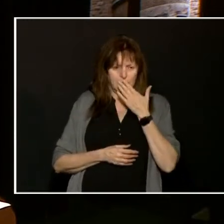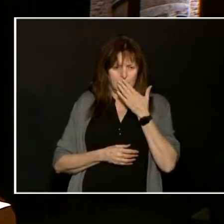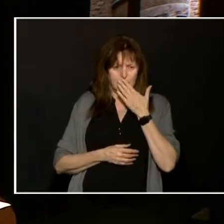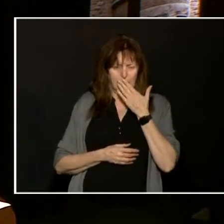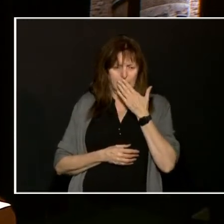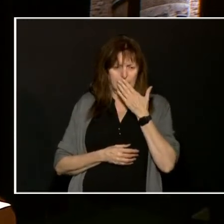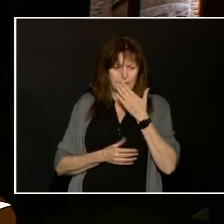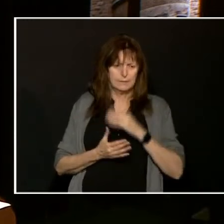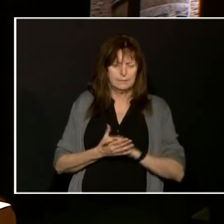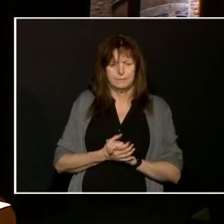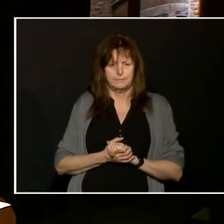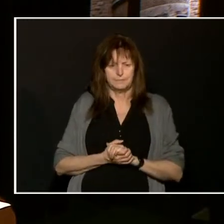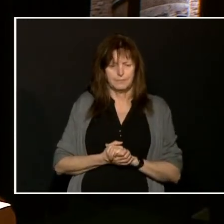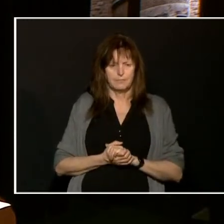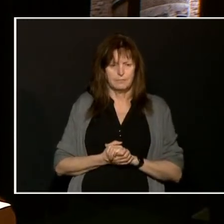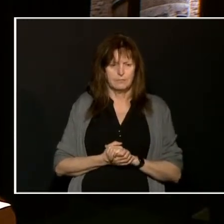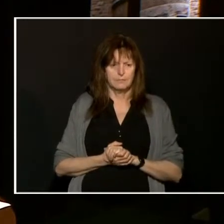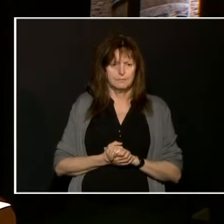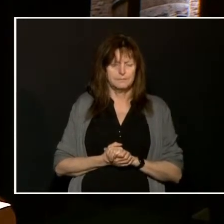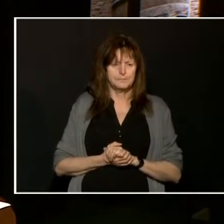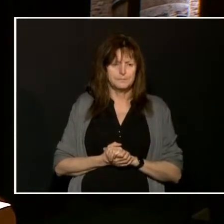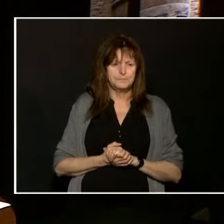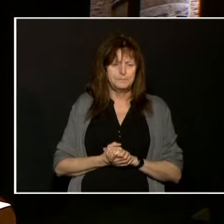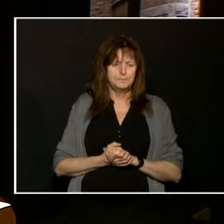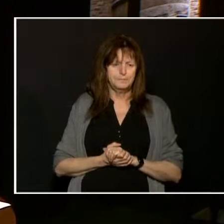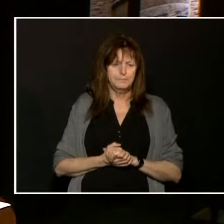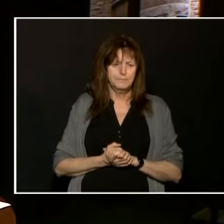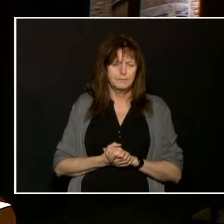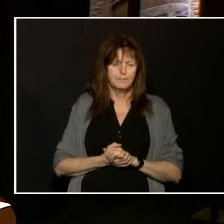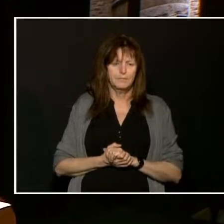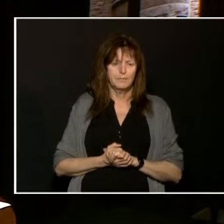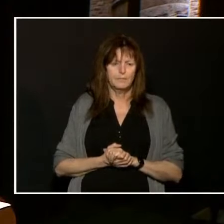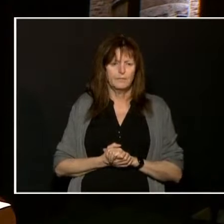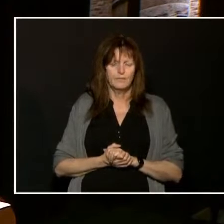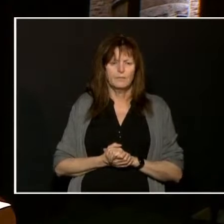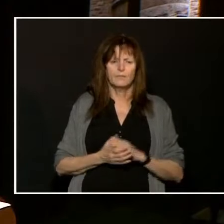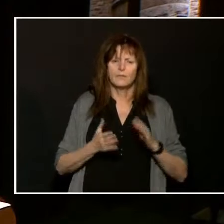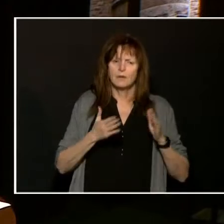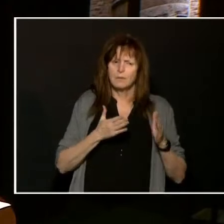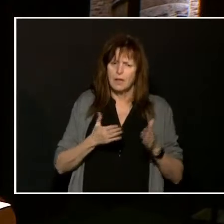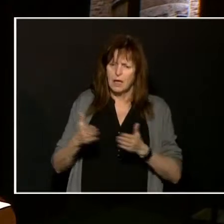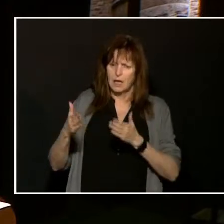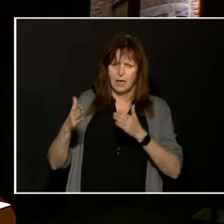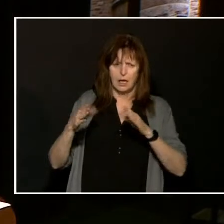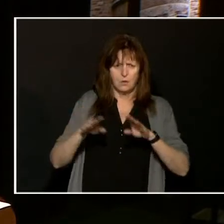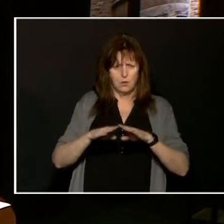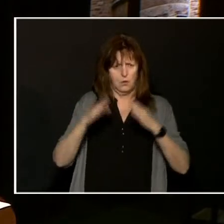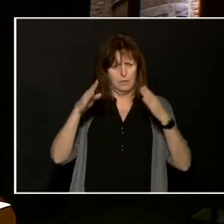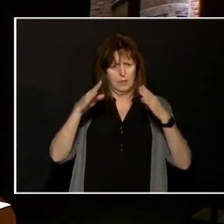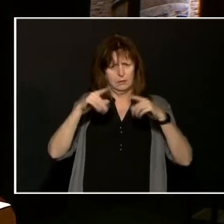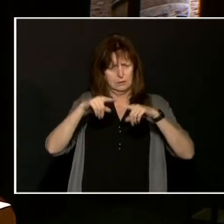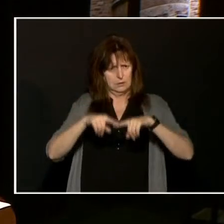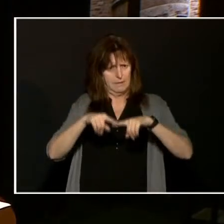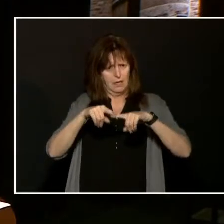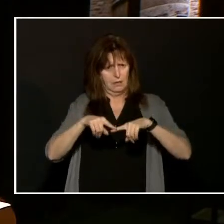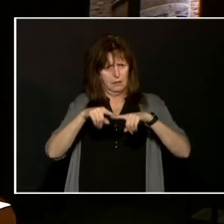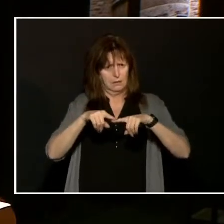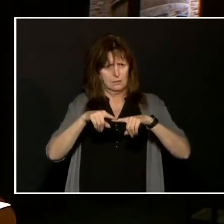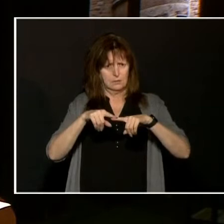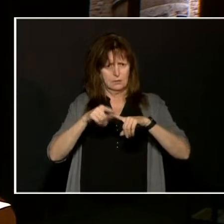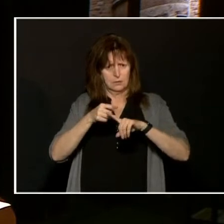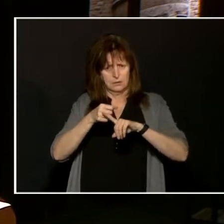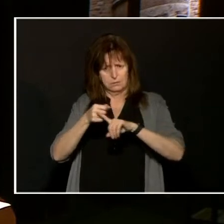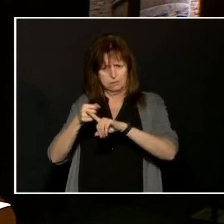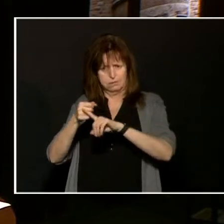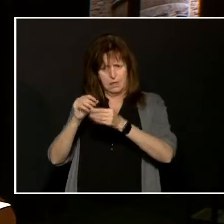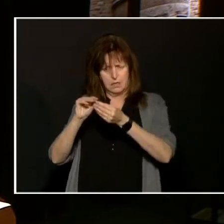Saskatchewan has put in place a plan for reopening is predicated on vaccination numbers, not cases. Do you recommend something different here?